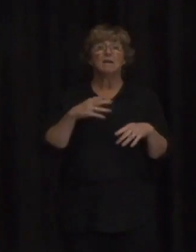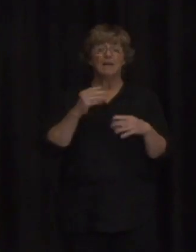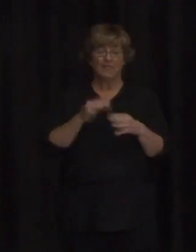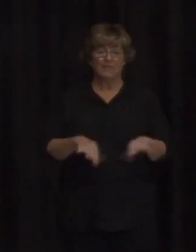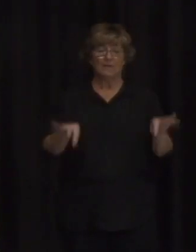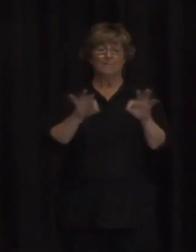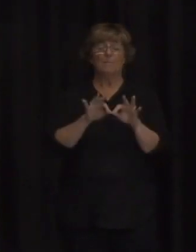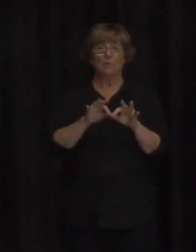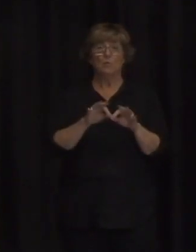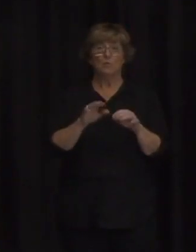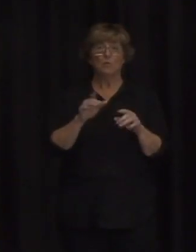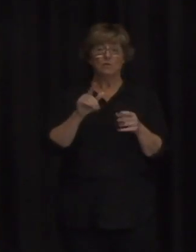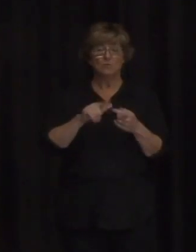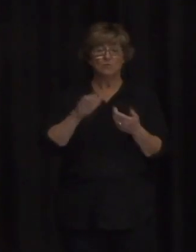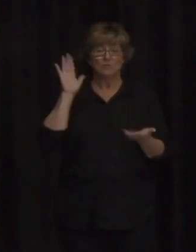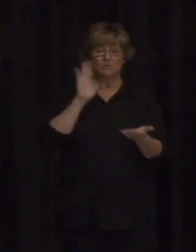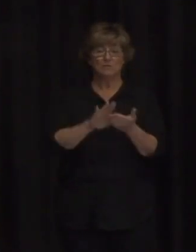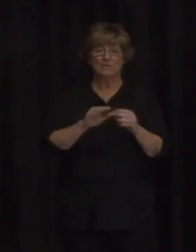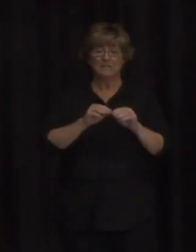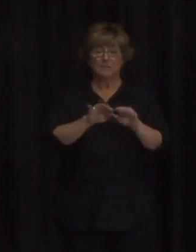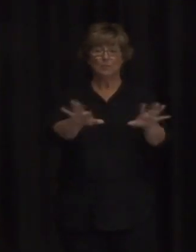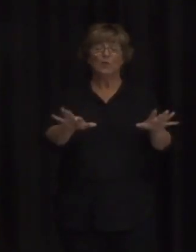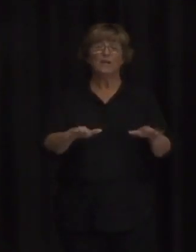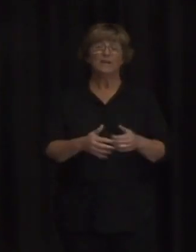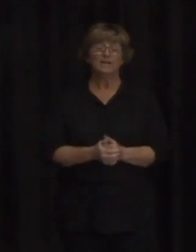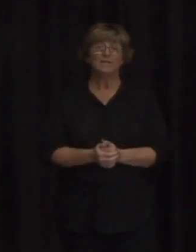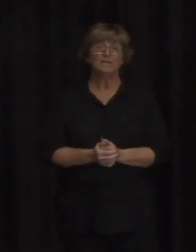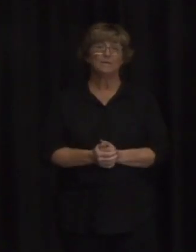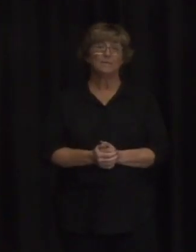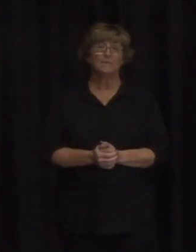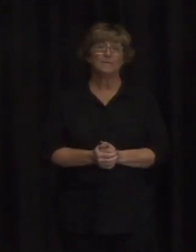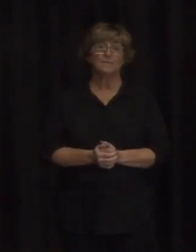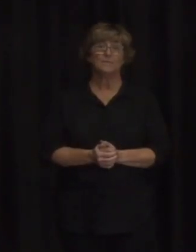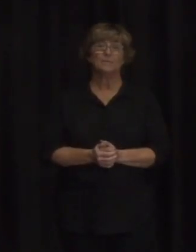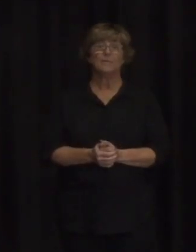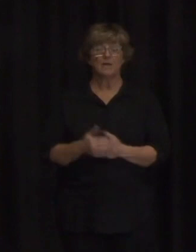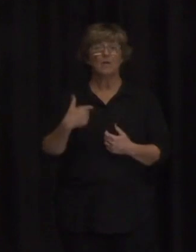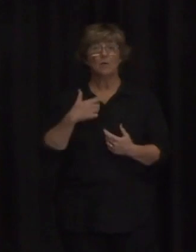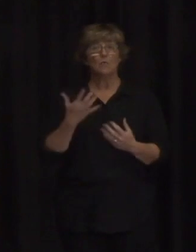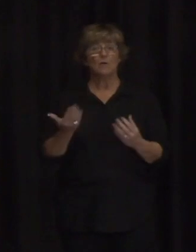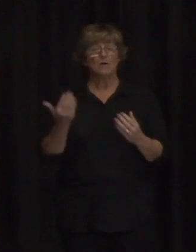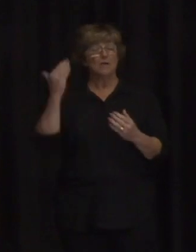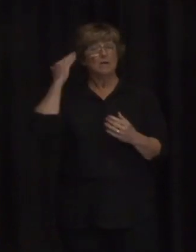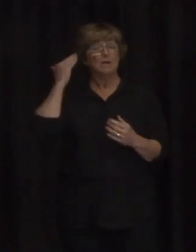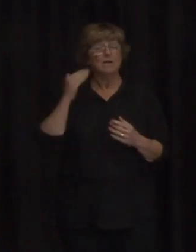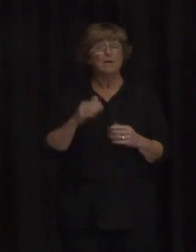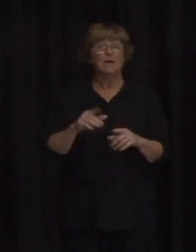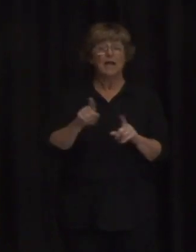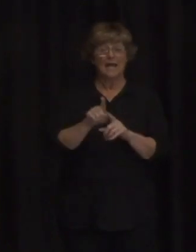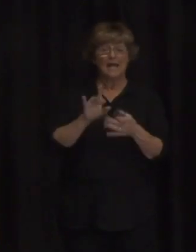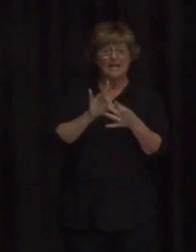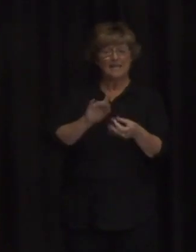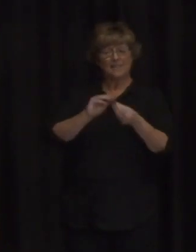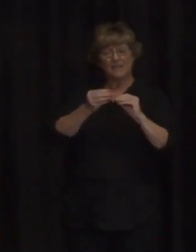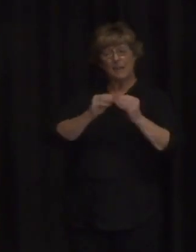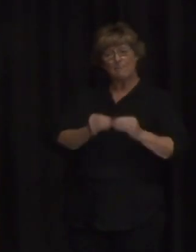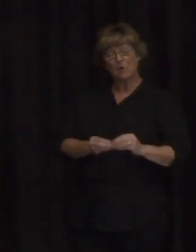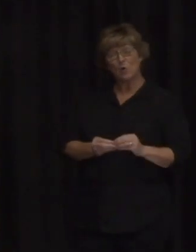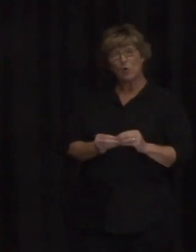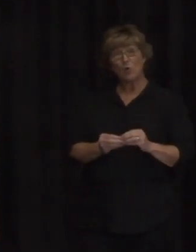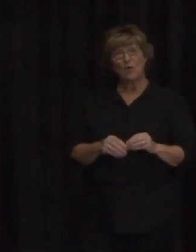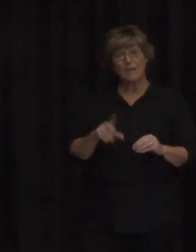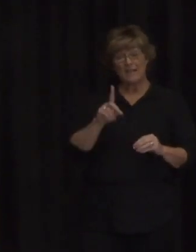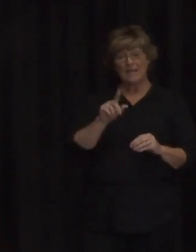to mitigate the spread, particularly with those variants out there. But obviously, we'll be mindful. Now, as it relates to the data, as I said, the